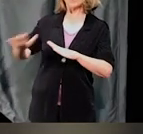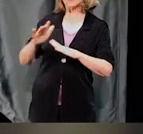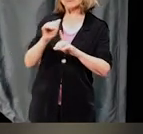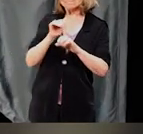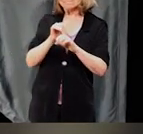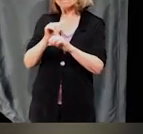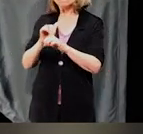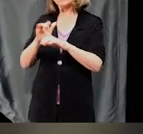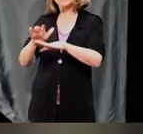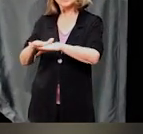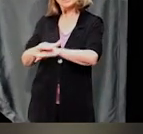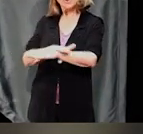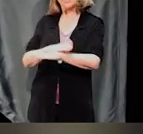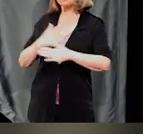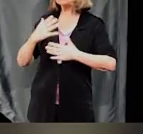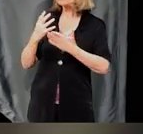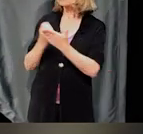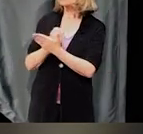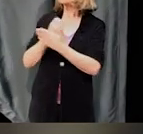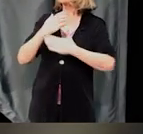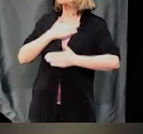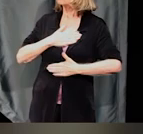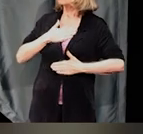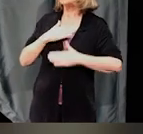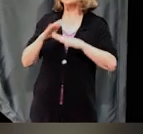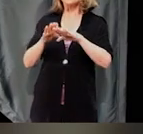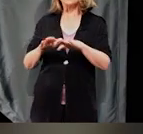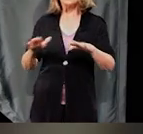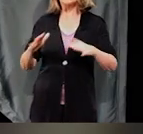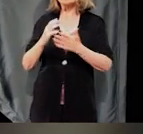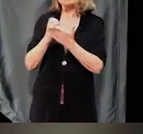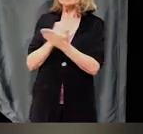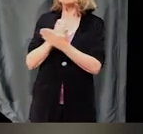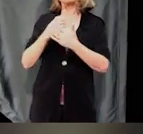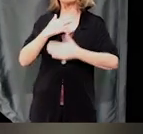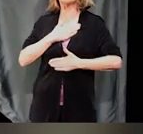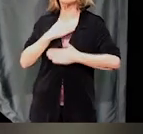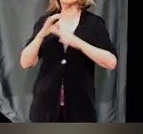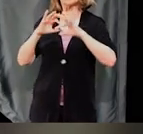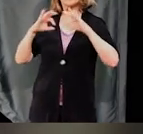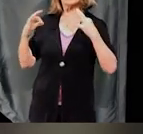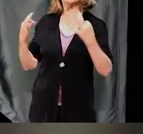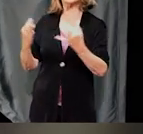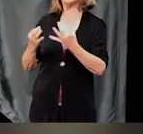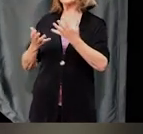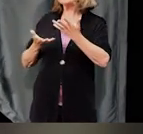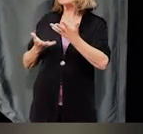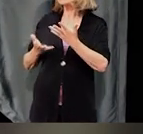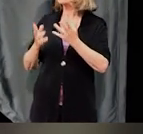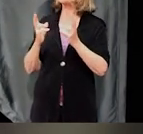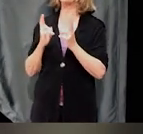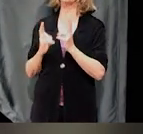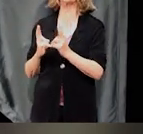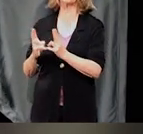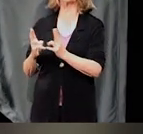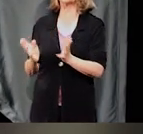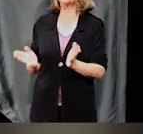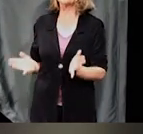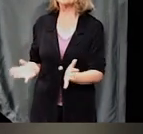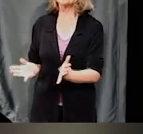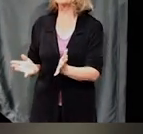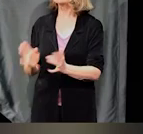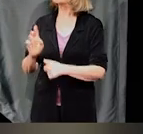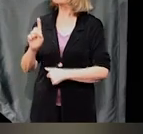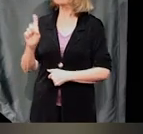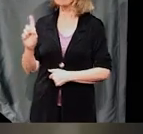moment, enjoy the children and families that we were working with, where they were in their journey, without rushing or pushing them to do or